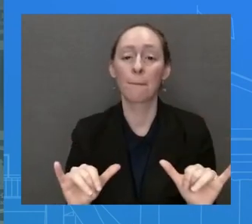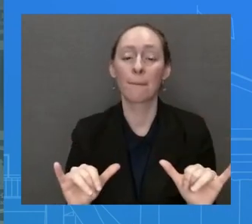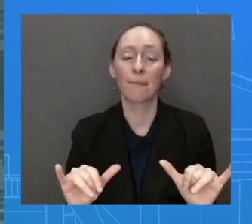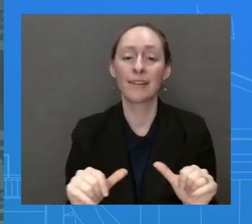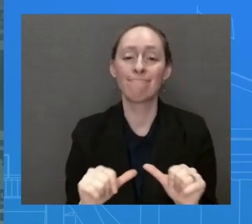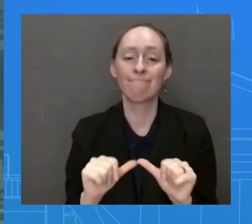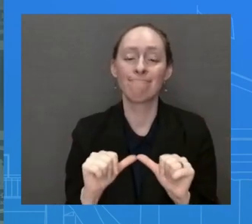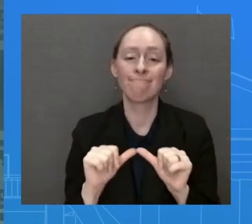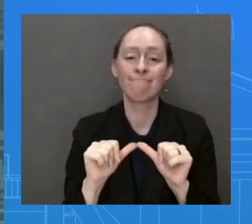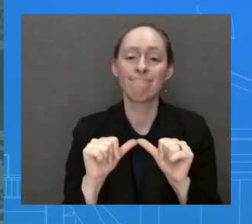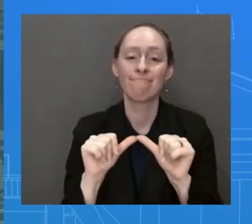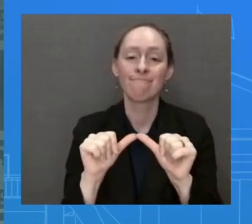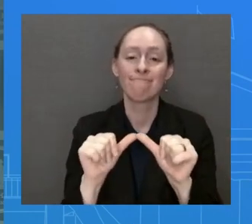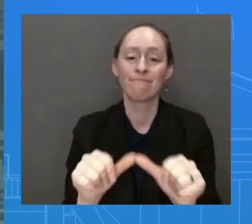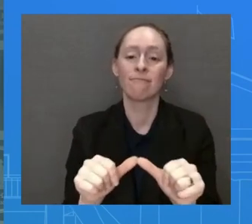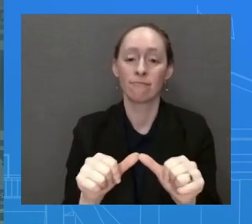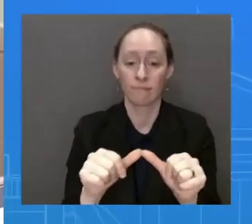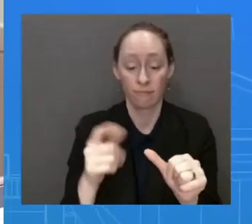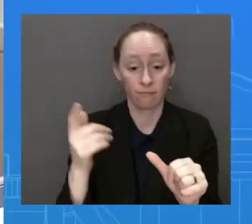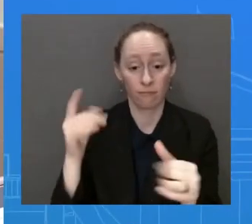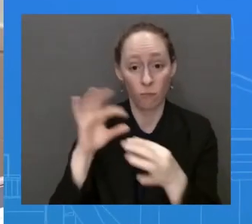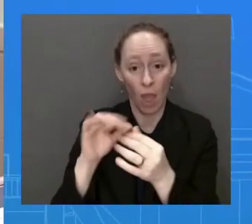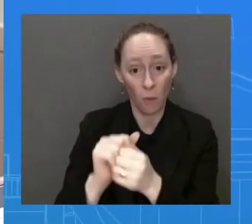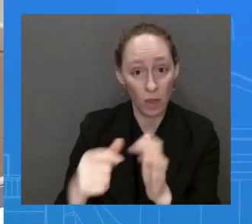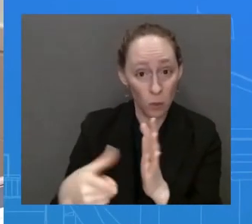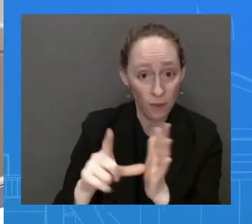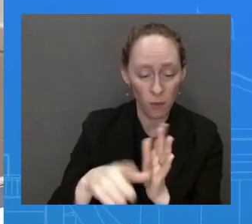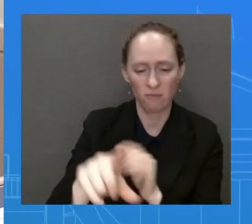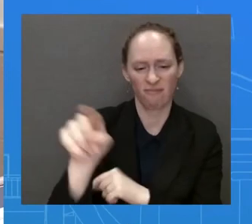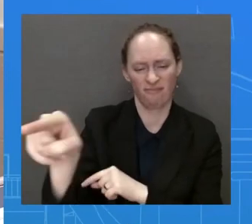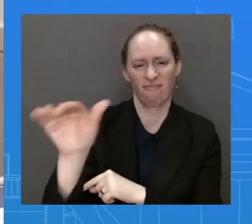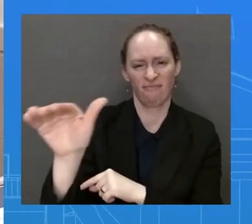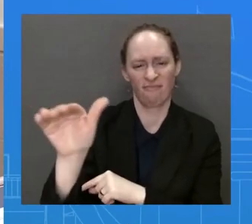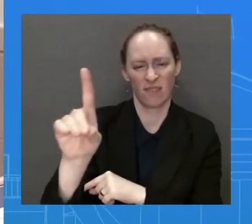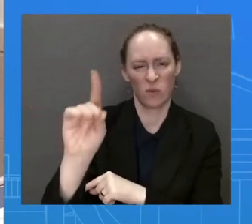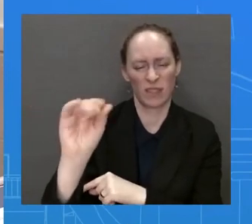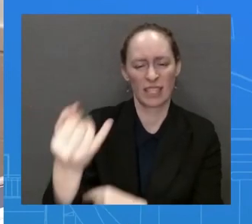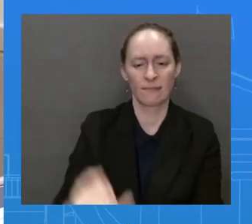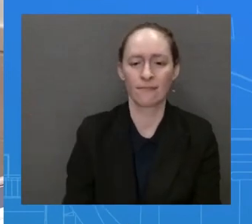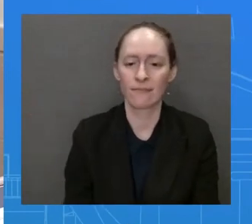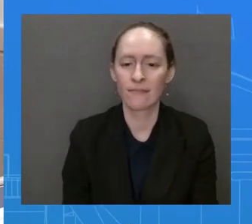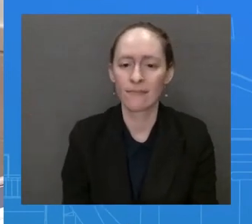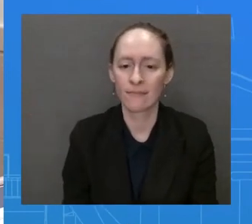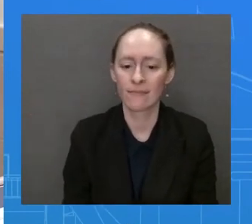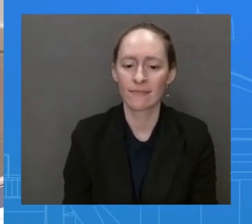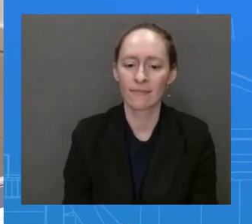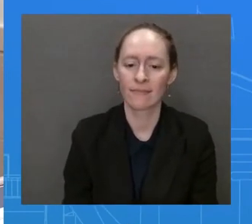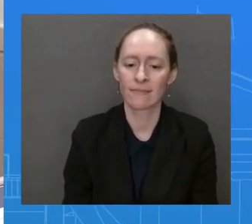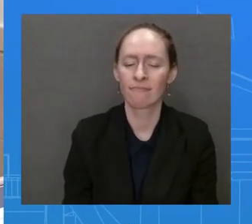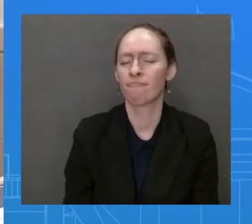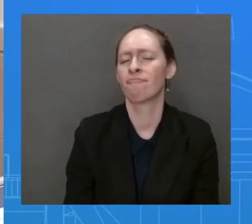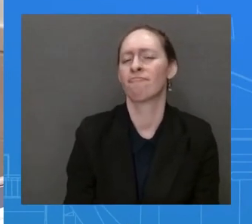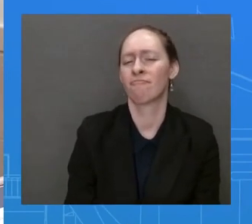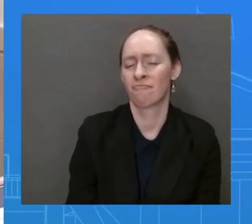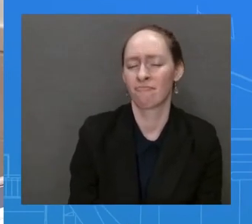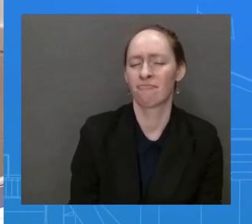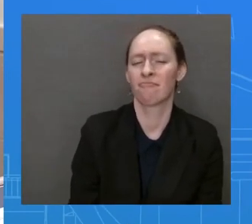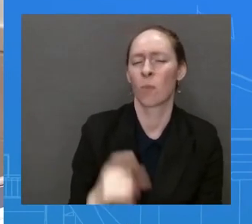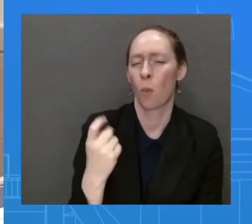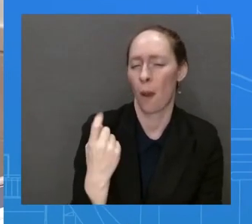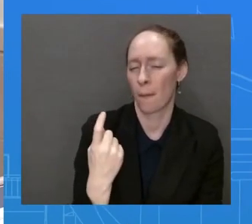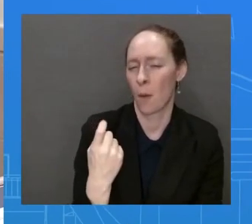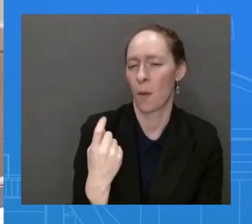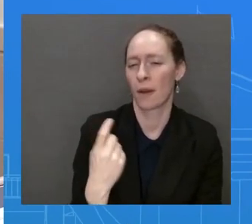the review, I would refer you to the Department of Justice. One last question, because I know you've got to move on here. But the president campaigned on